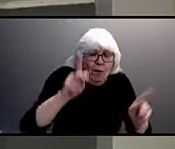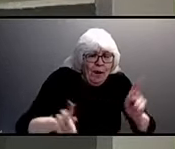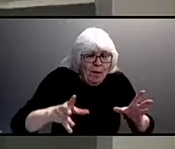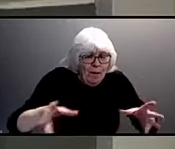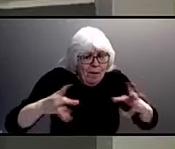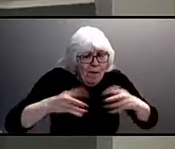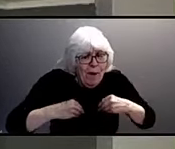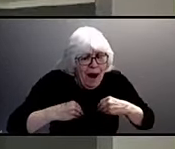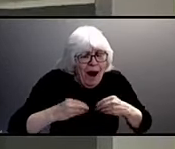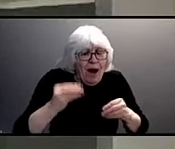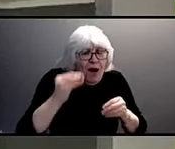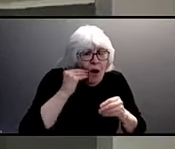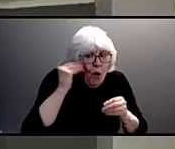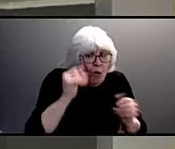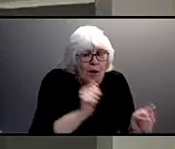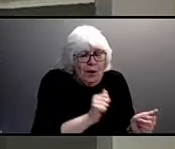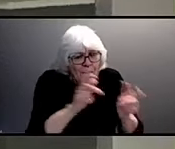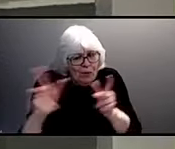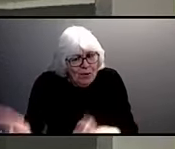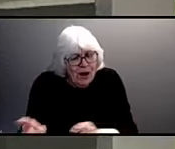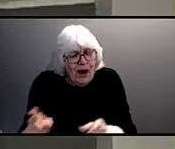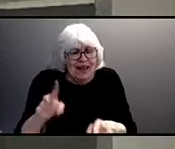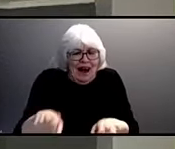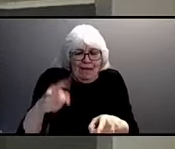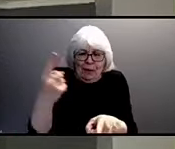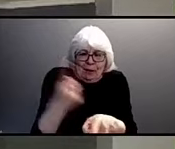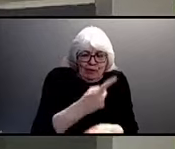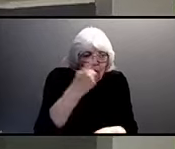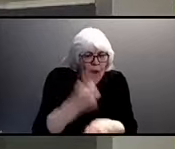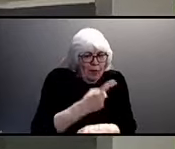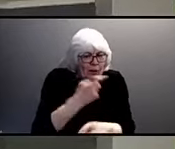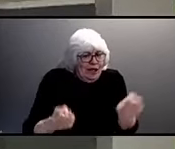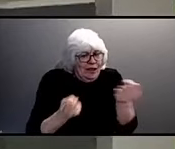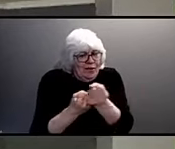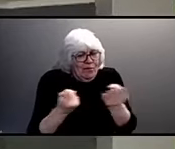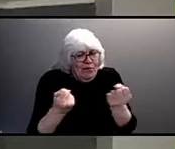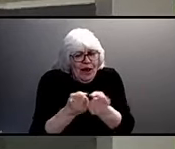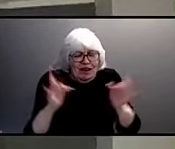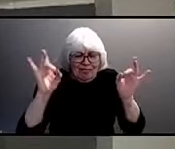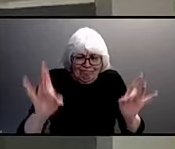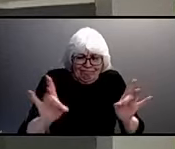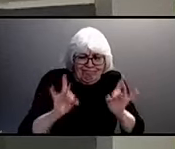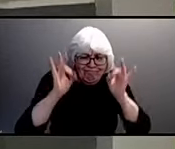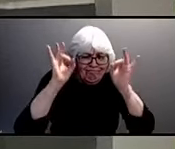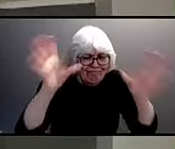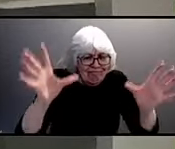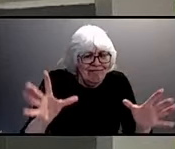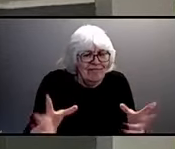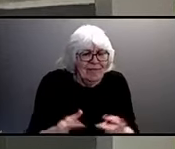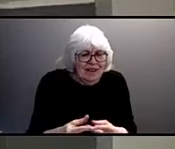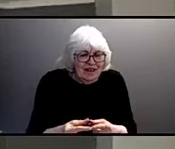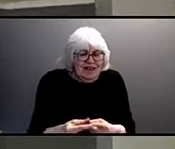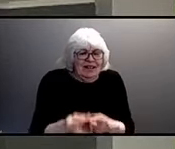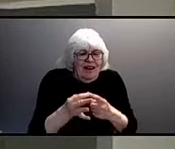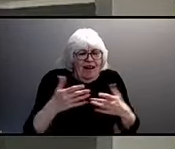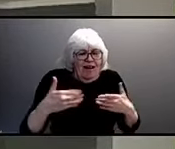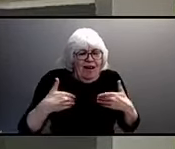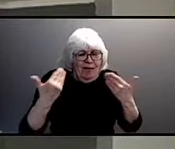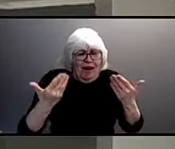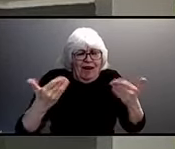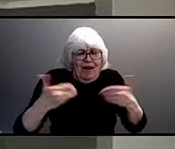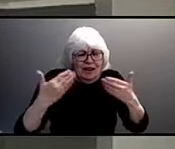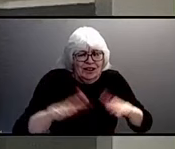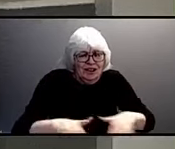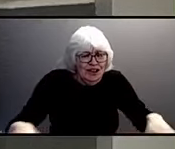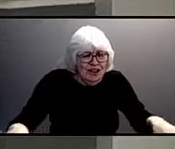they need. It is devastating, especially to young children and family members who have never seen this kind of thing